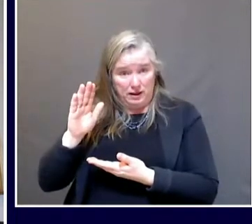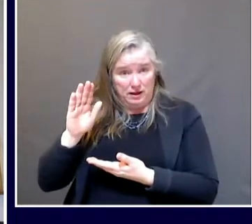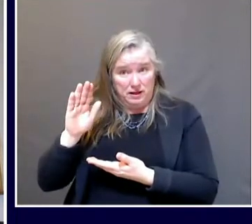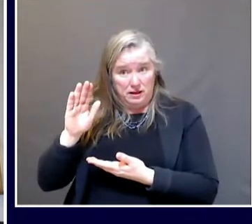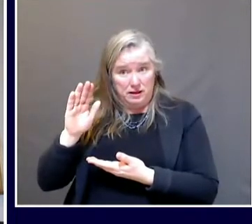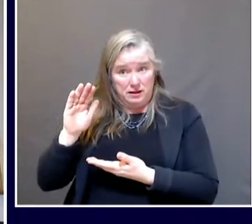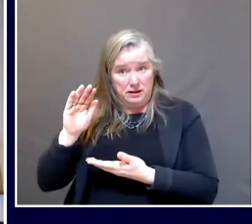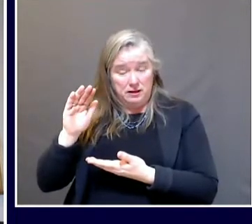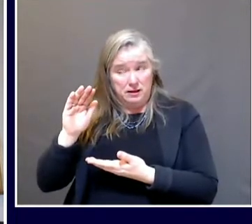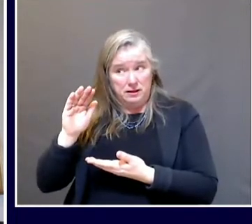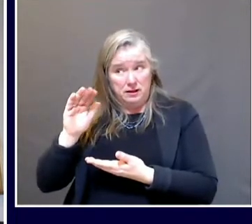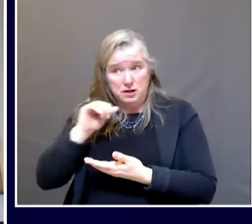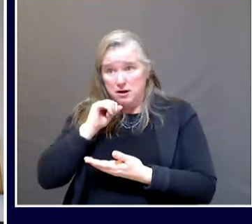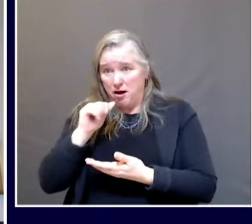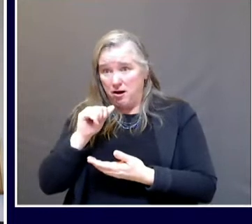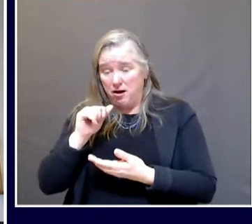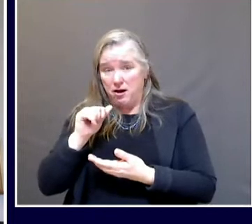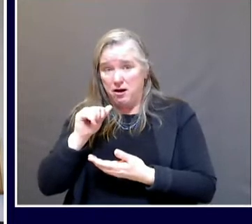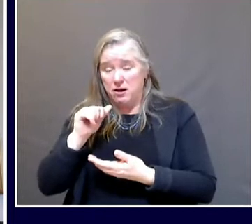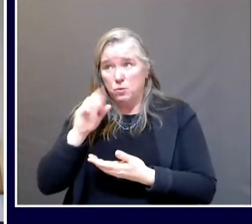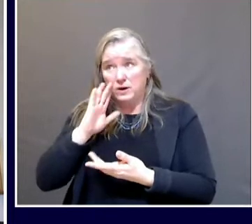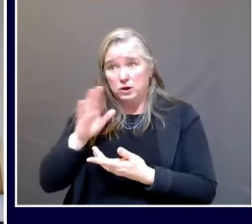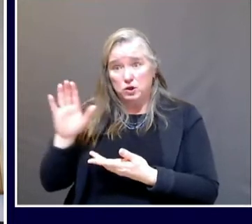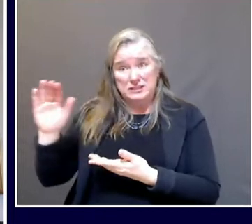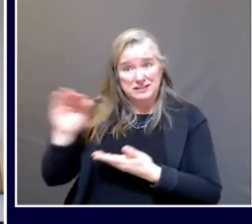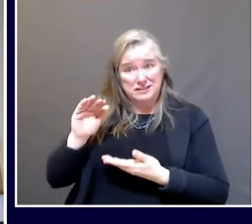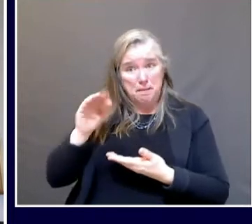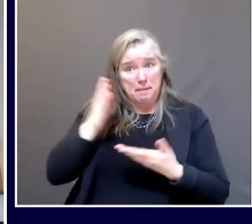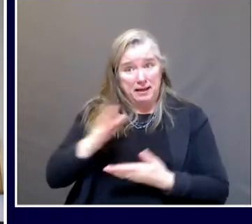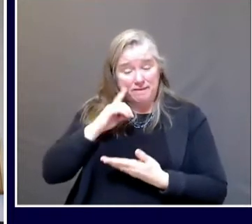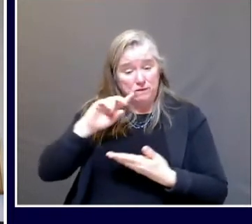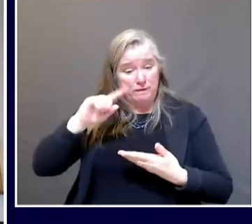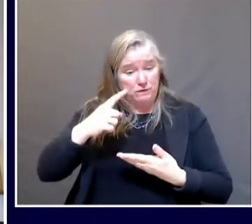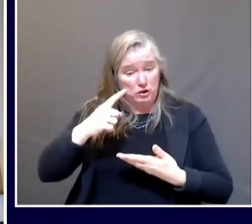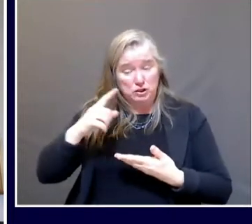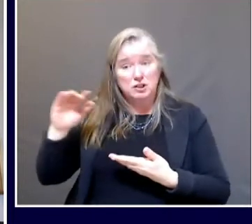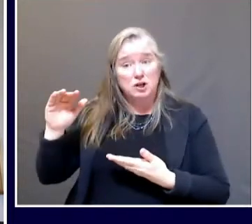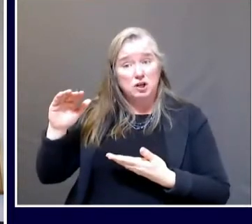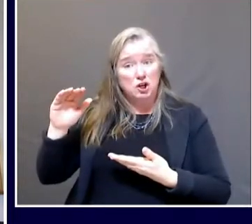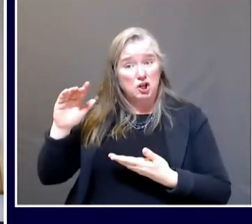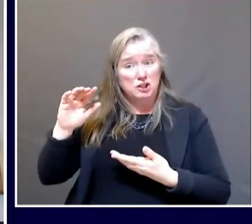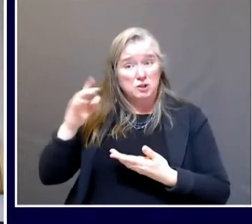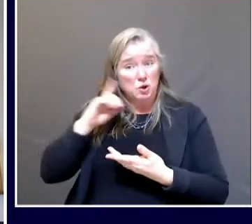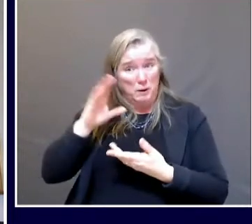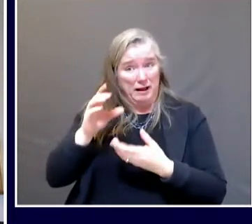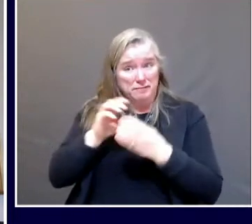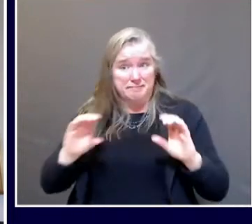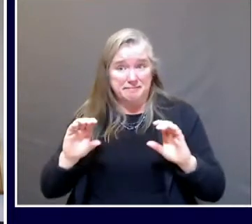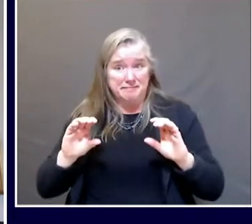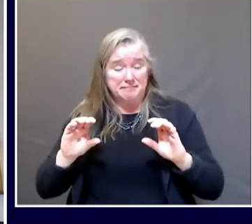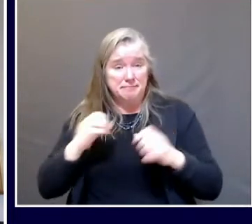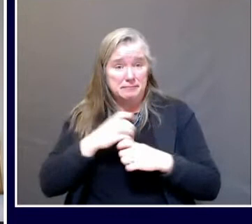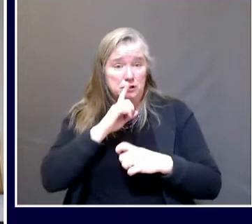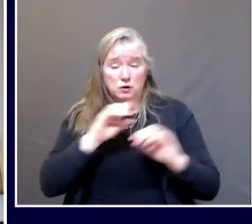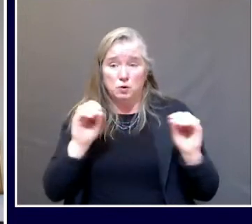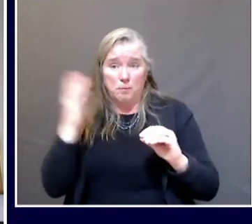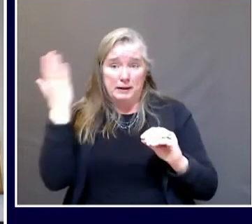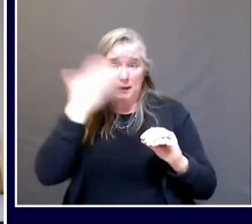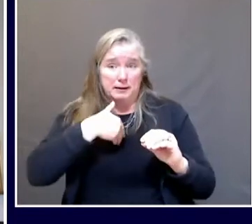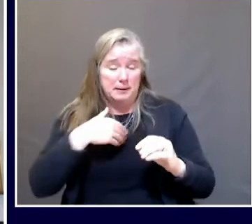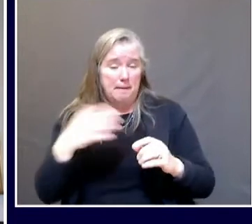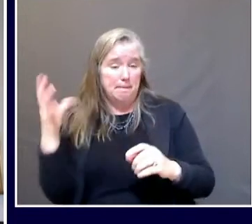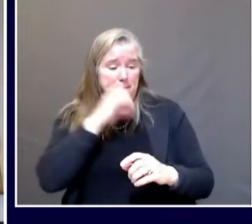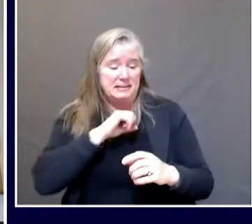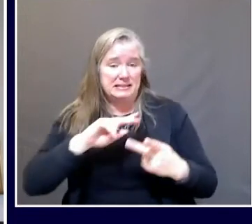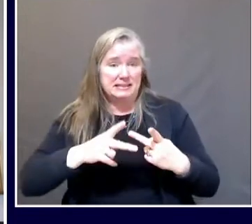to first doses as originally planned, be used instead for second doses? Will the state make sure that no one misses a second dose? Amy, at this time,